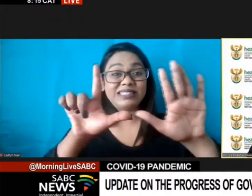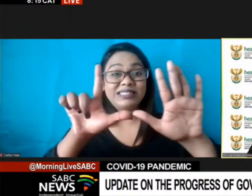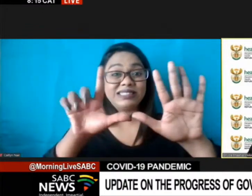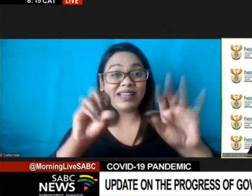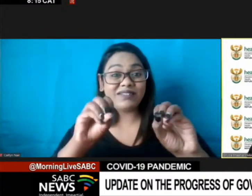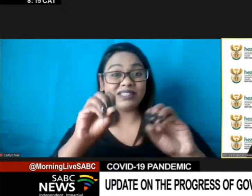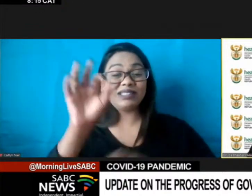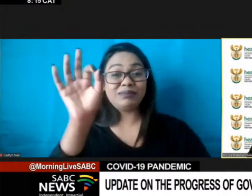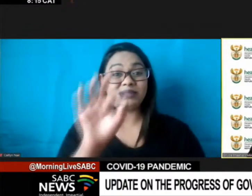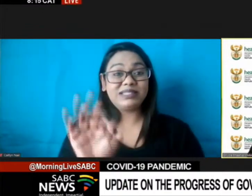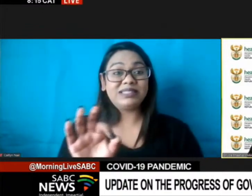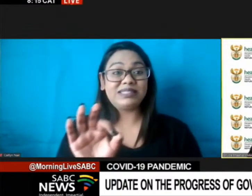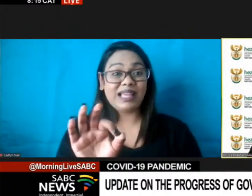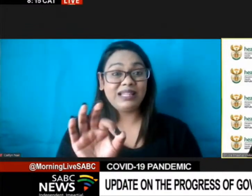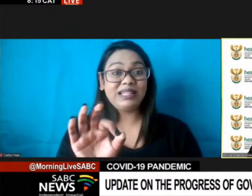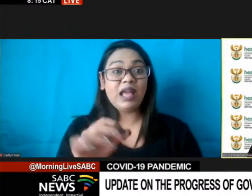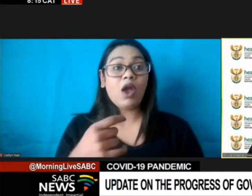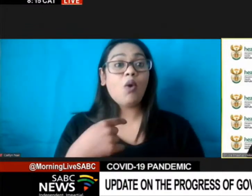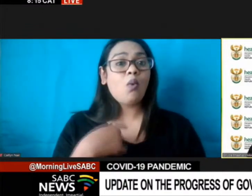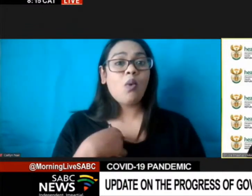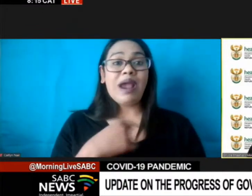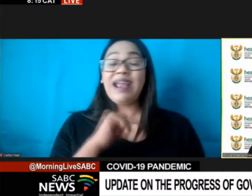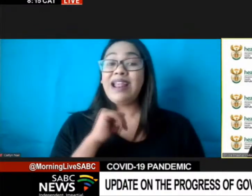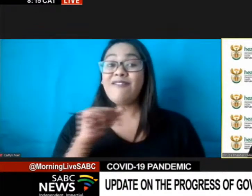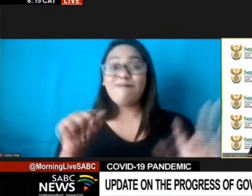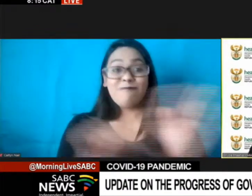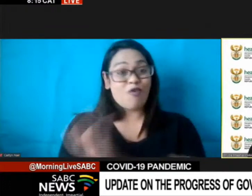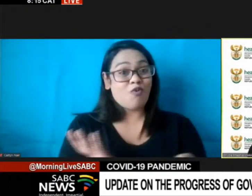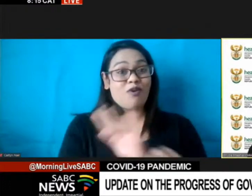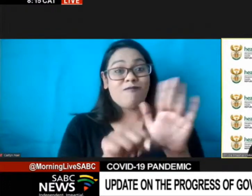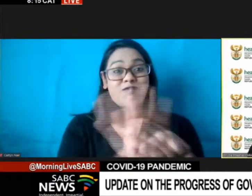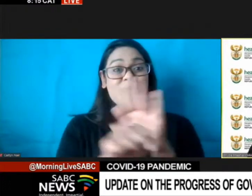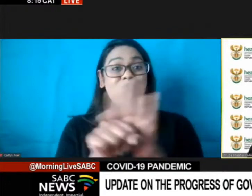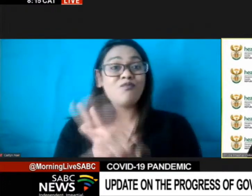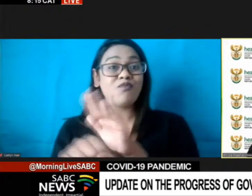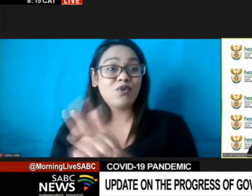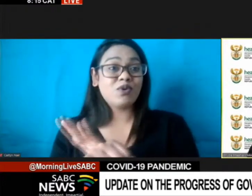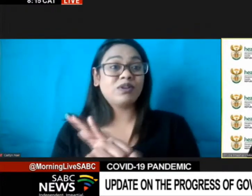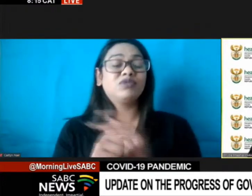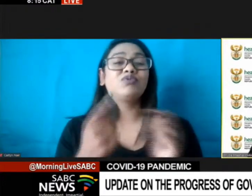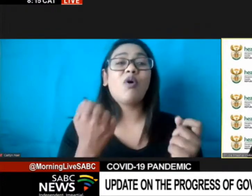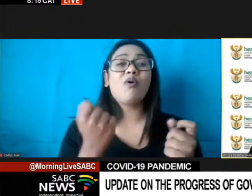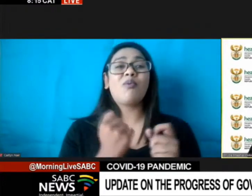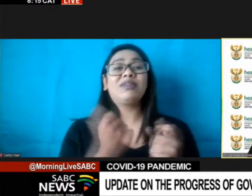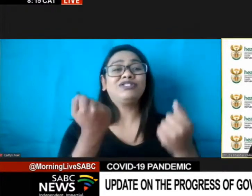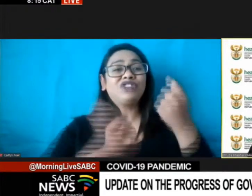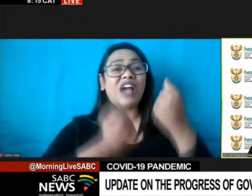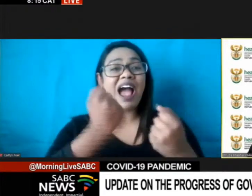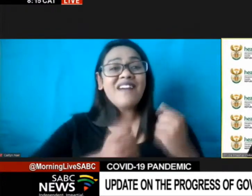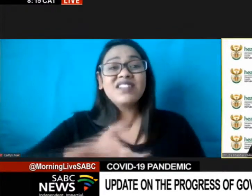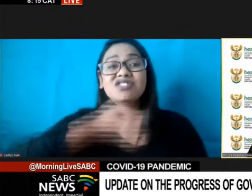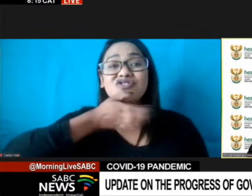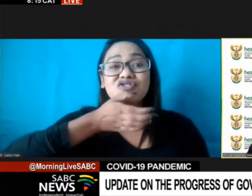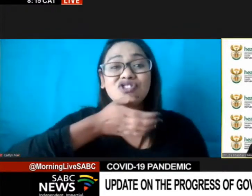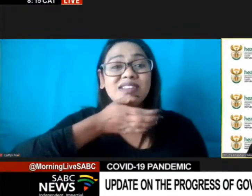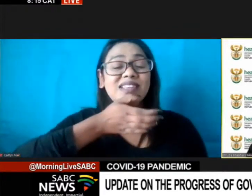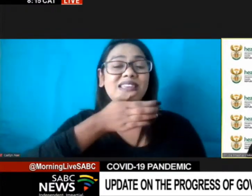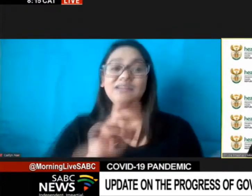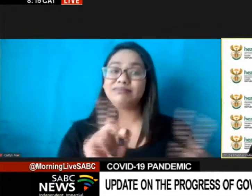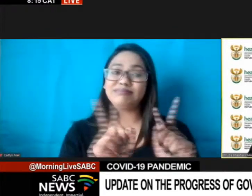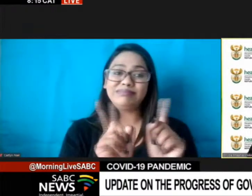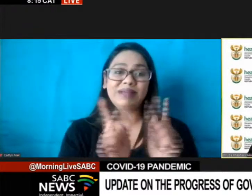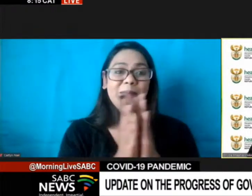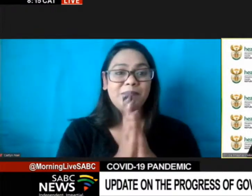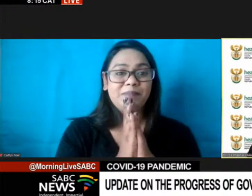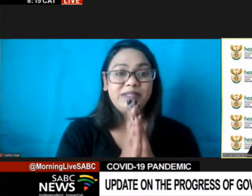handle large numbers of casualties from motor vehicle accidents and also interpersonal violence. Our